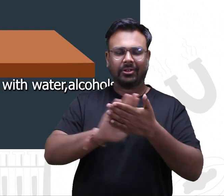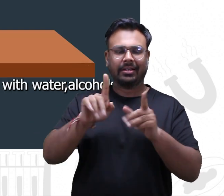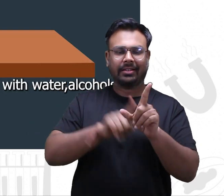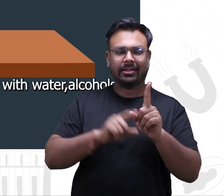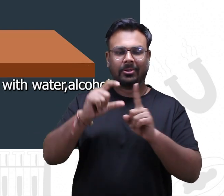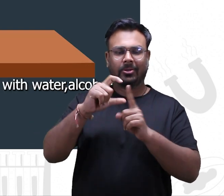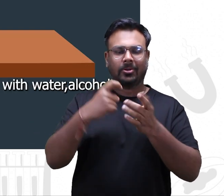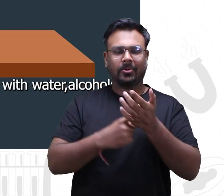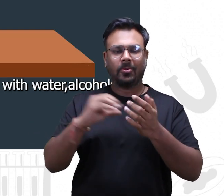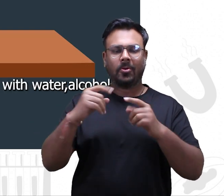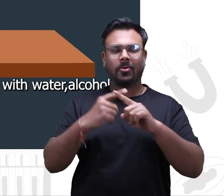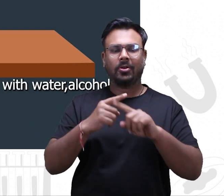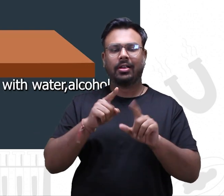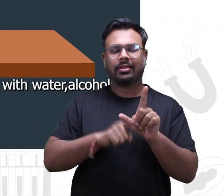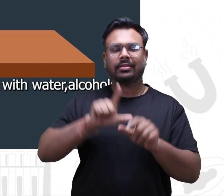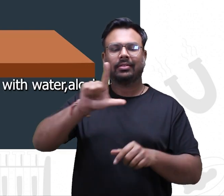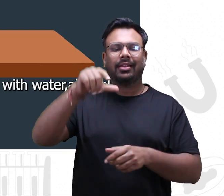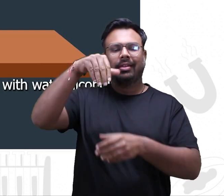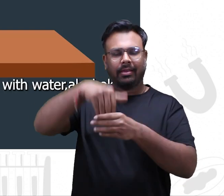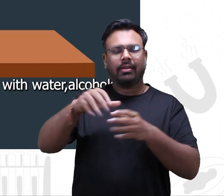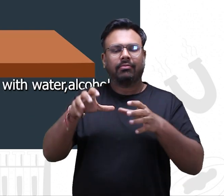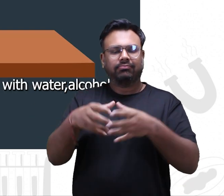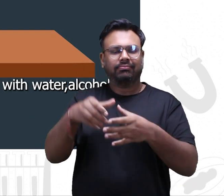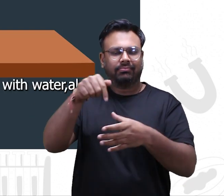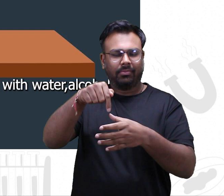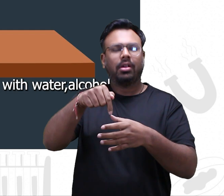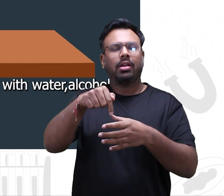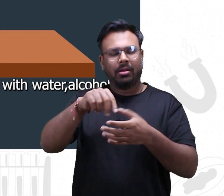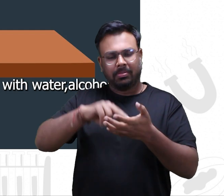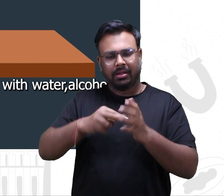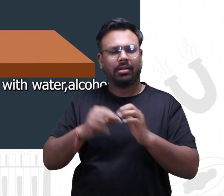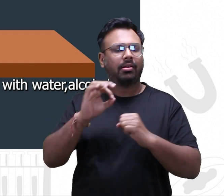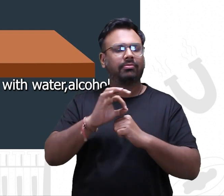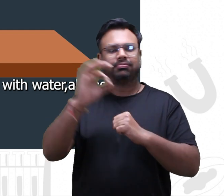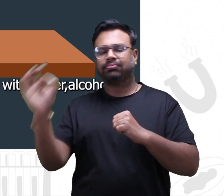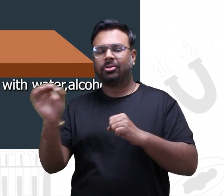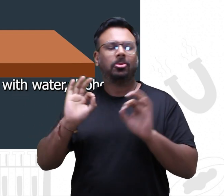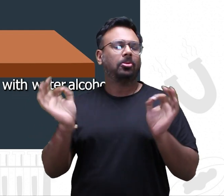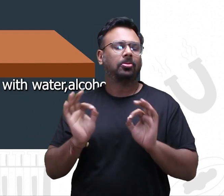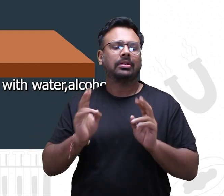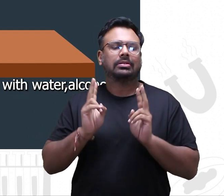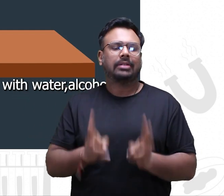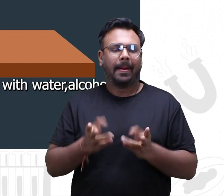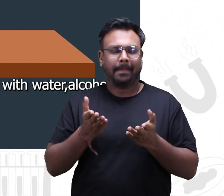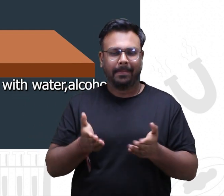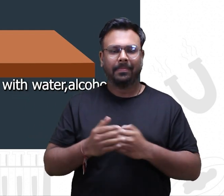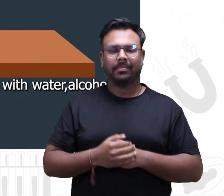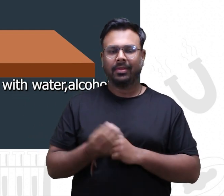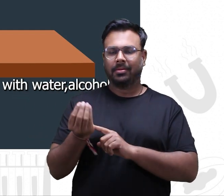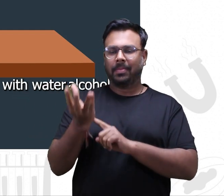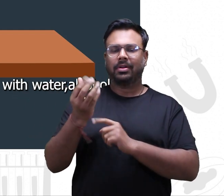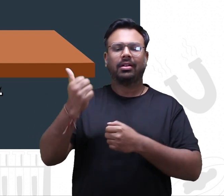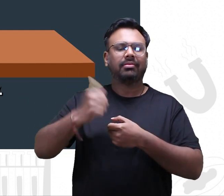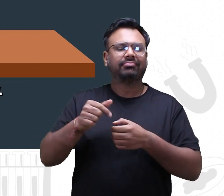the hydroxyl group is polar and can make hydrogen bonds with water. Alcohols do not separate into ions when dissolved